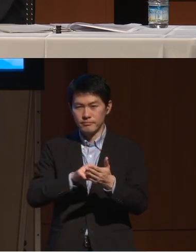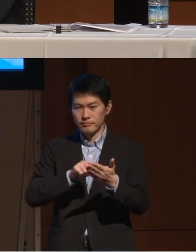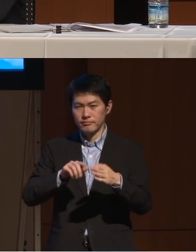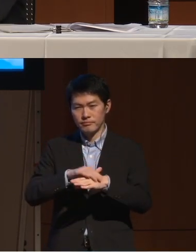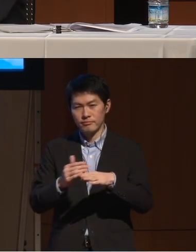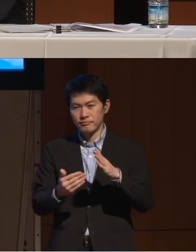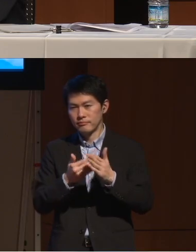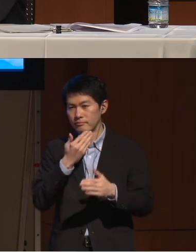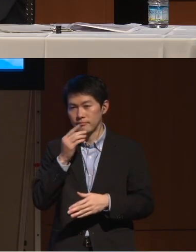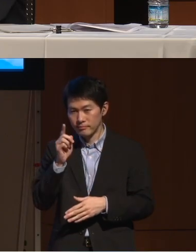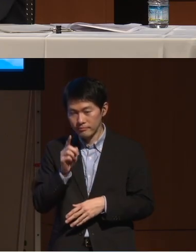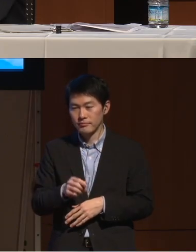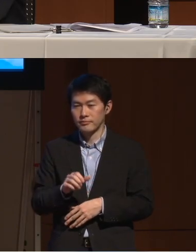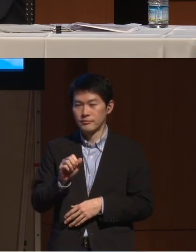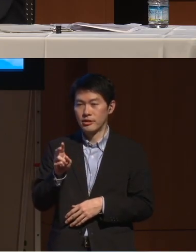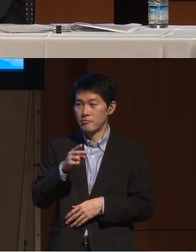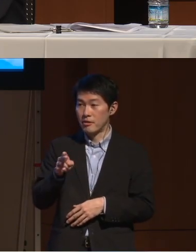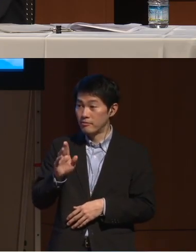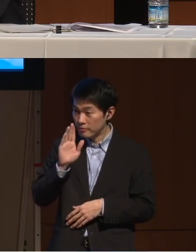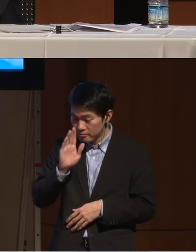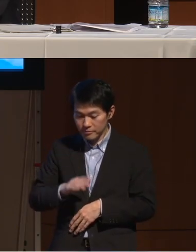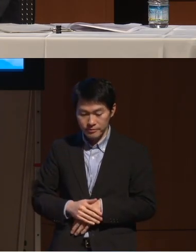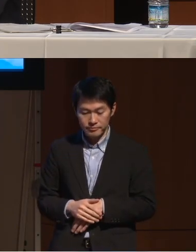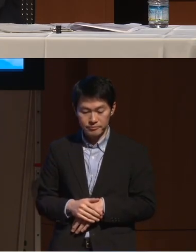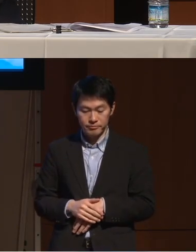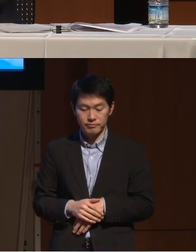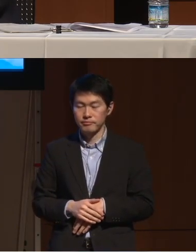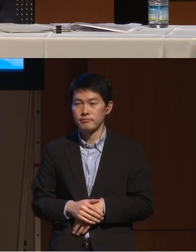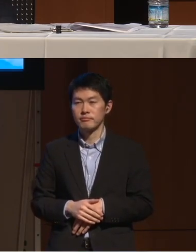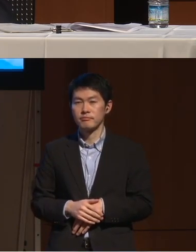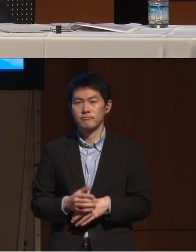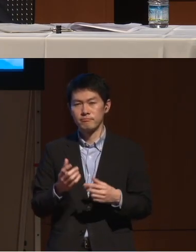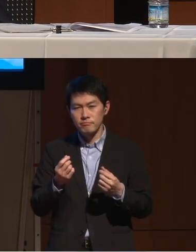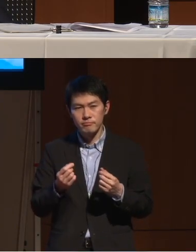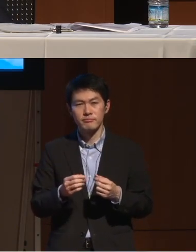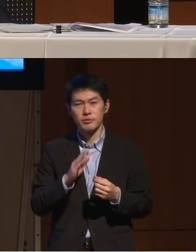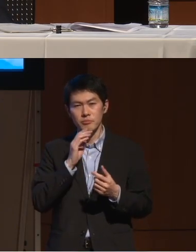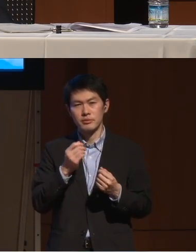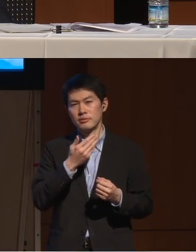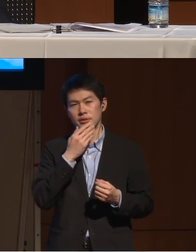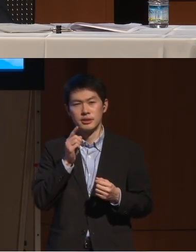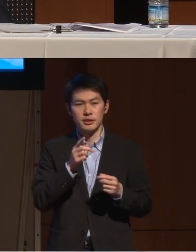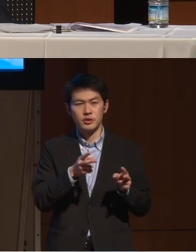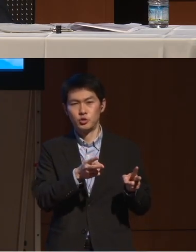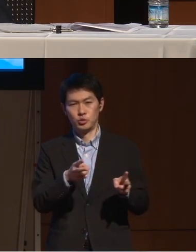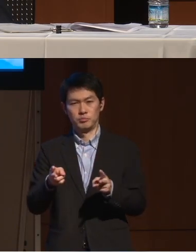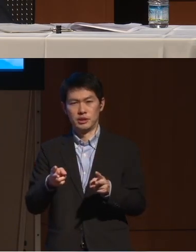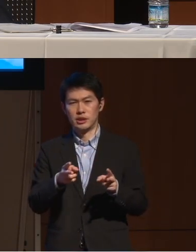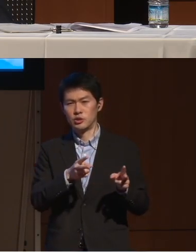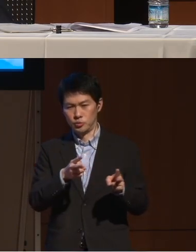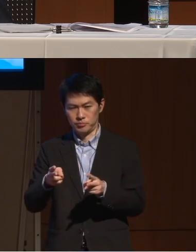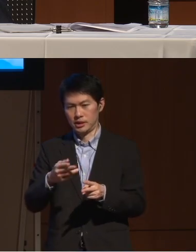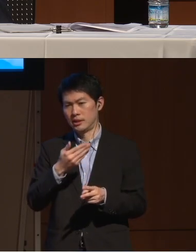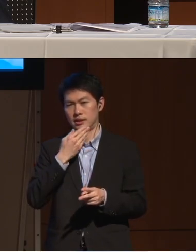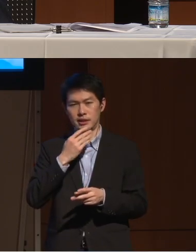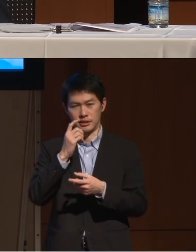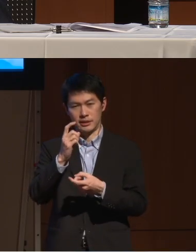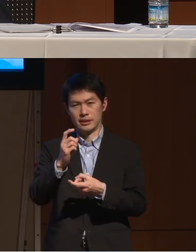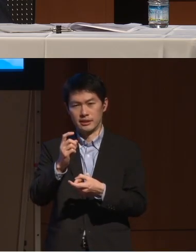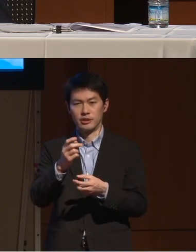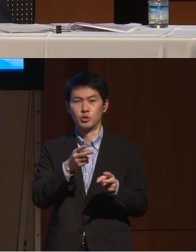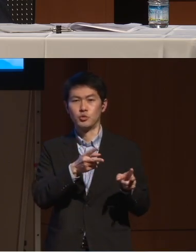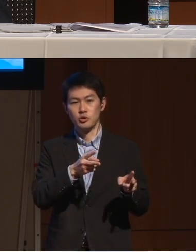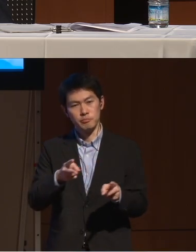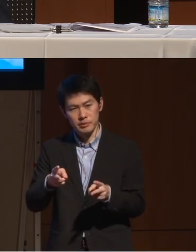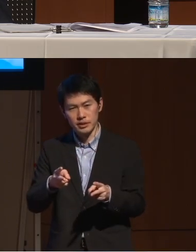I would be glib and say prepare. That's the key word. But no, I think it is